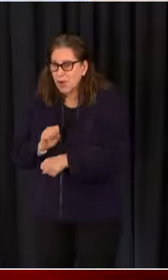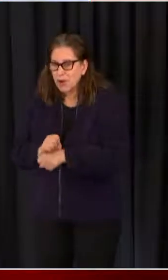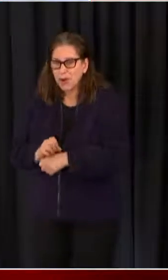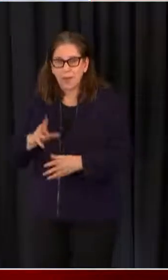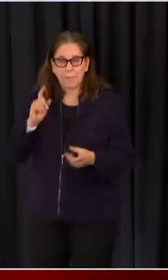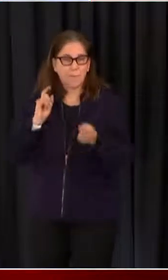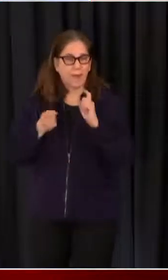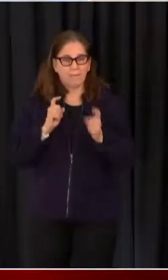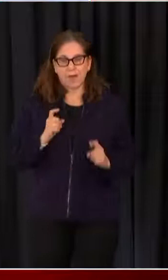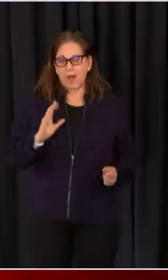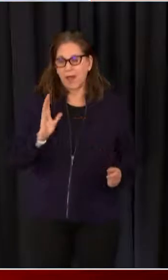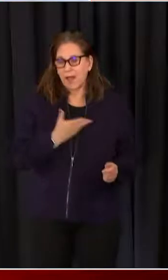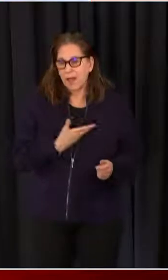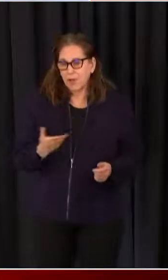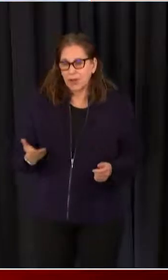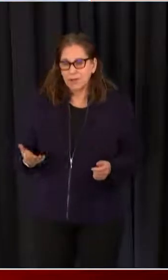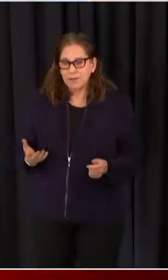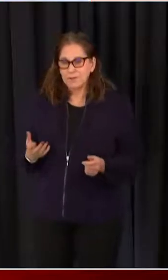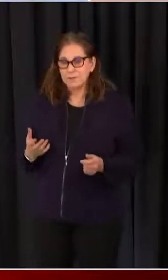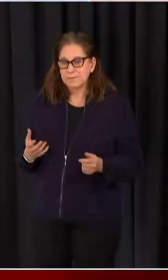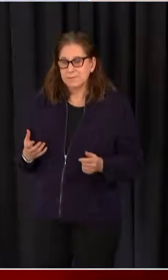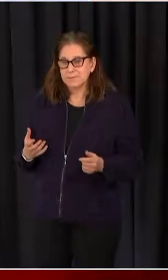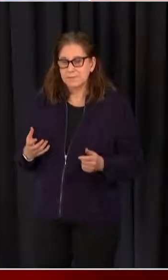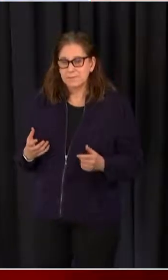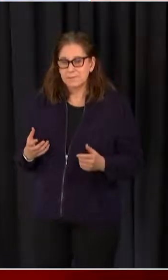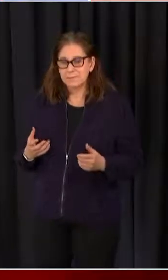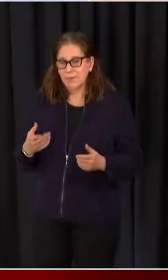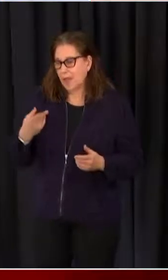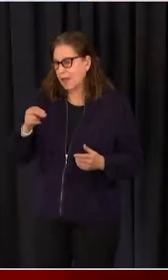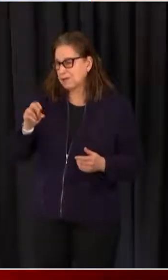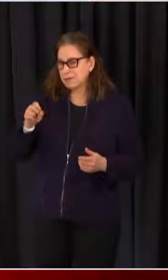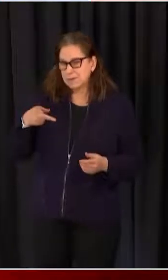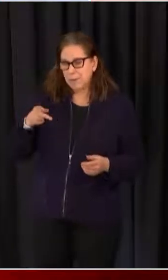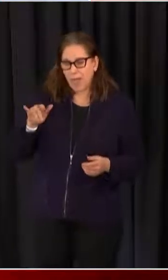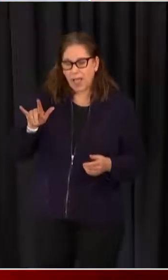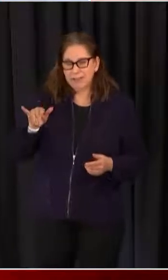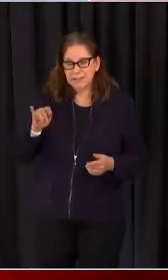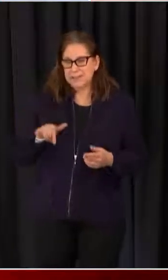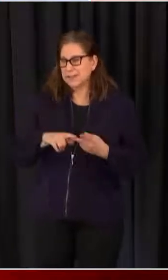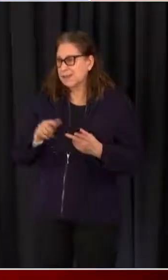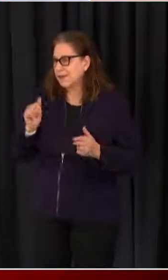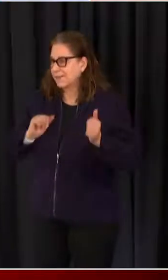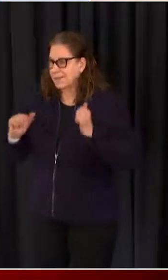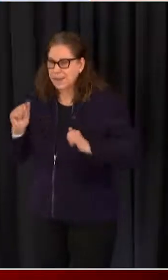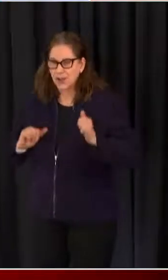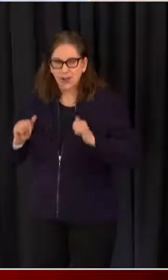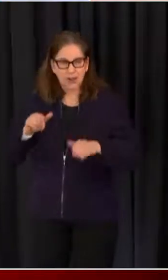modify our thriving hospitality, arts, and entertainment,